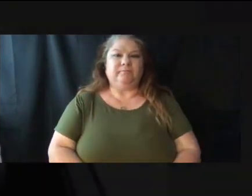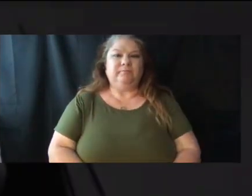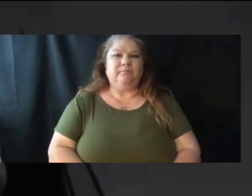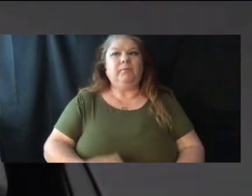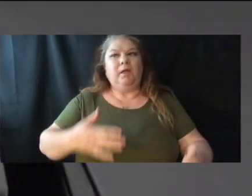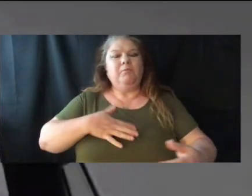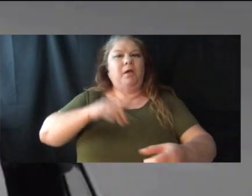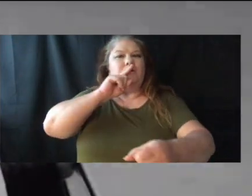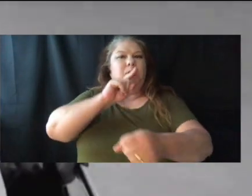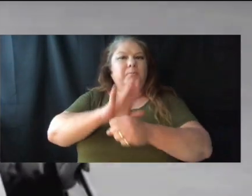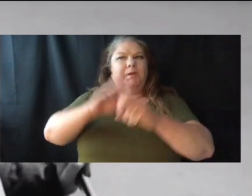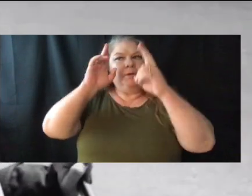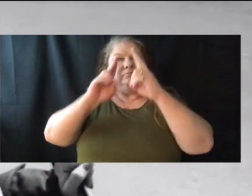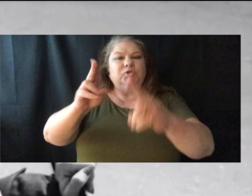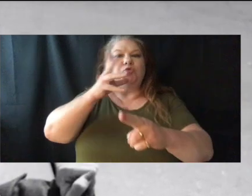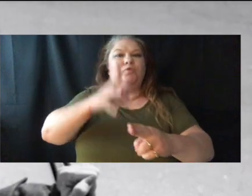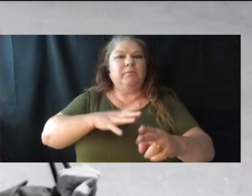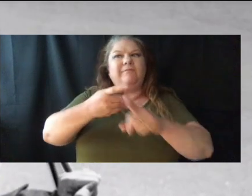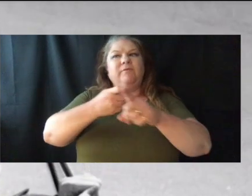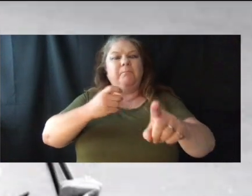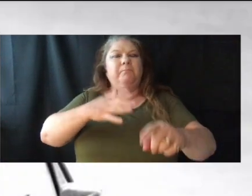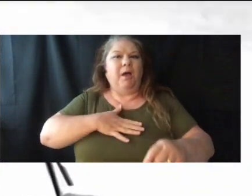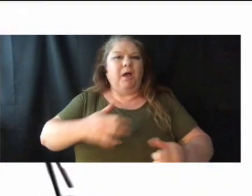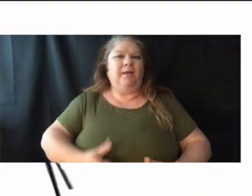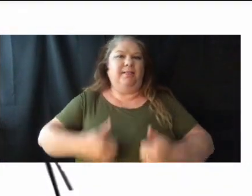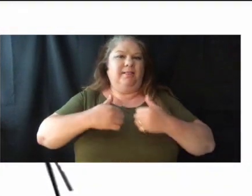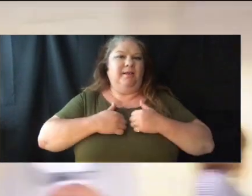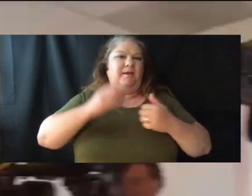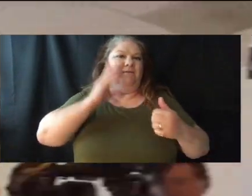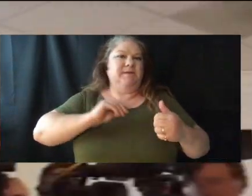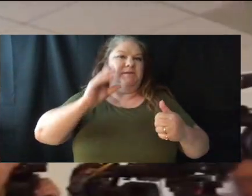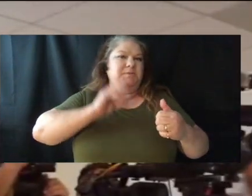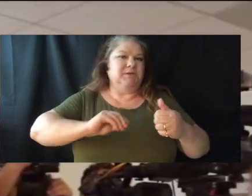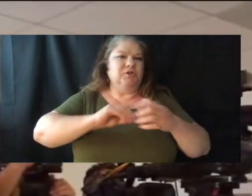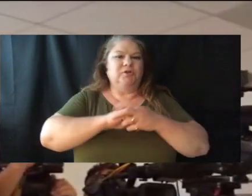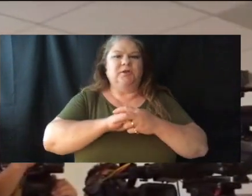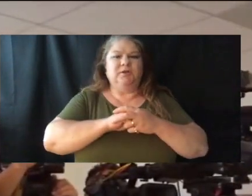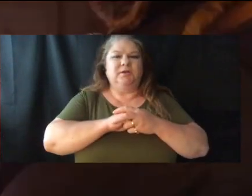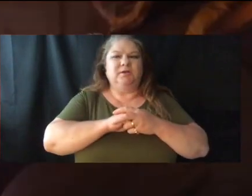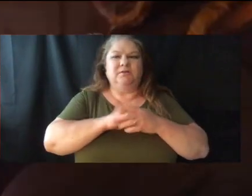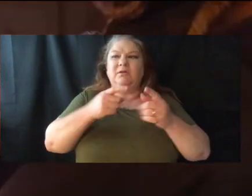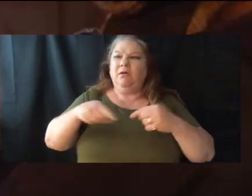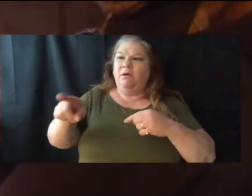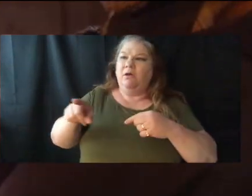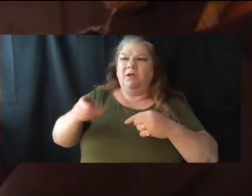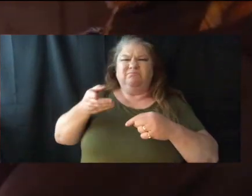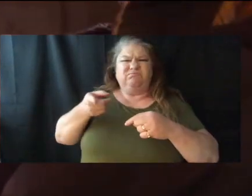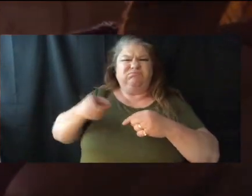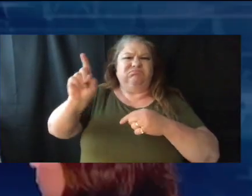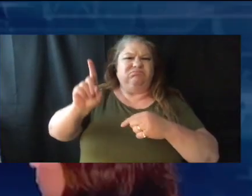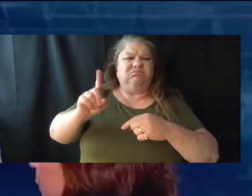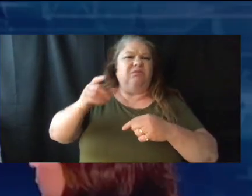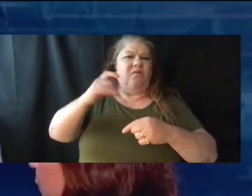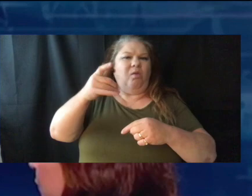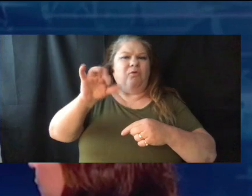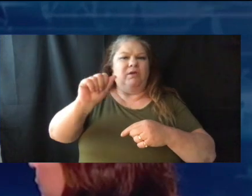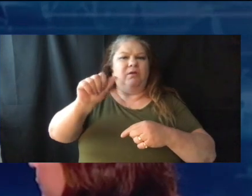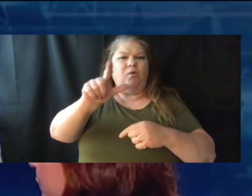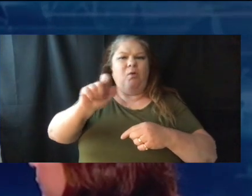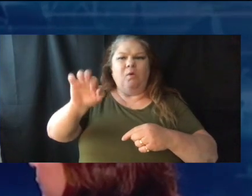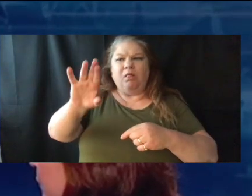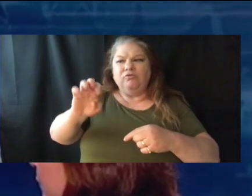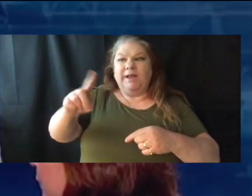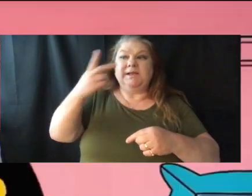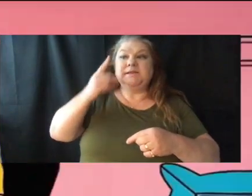My commitment to women comes from my own life experience. I have this venom toward Gloria Allred. Wherever you see Allred, you